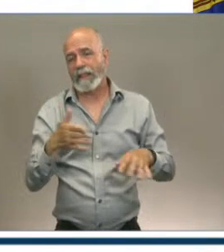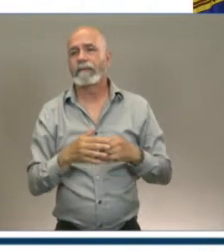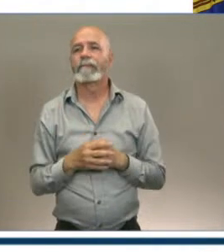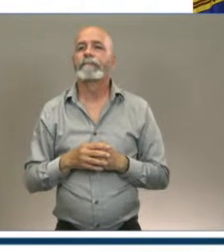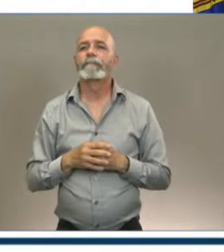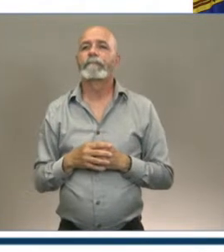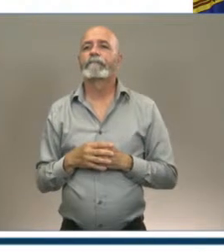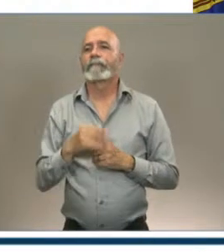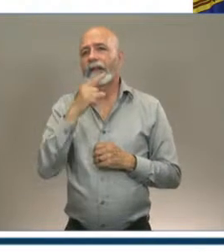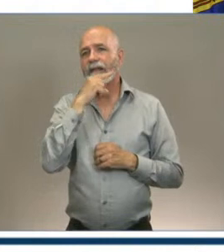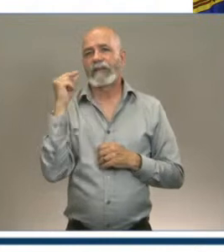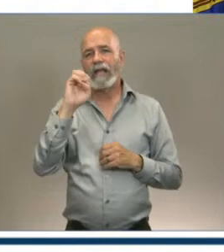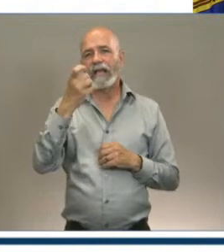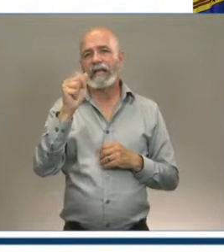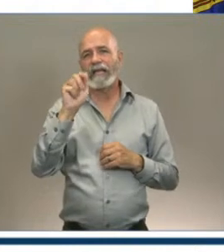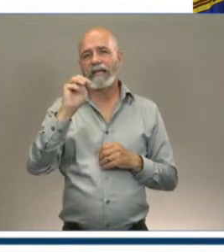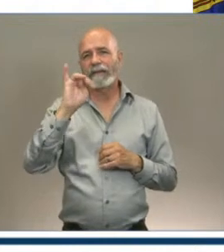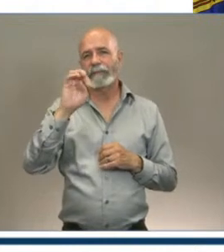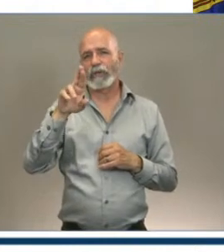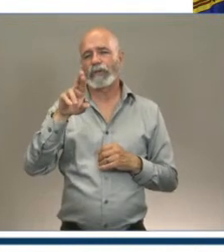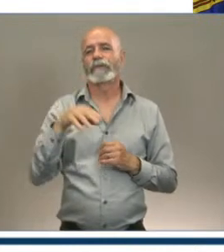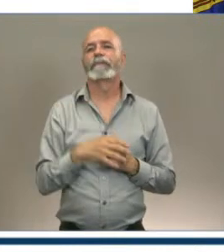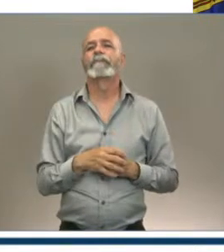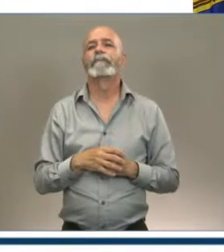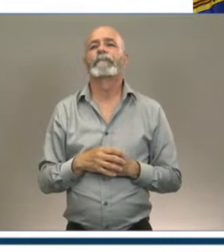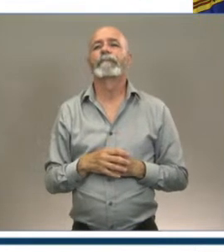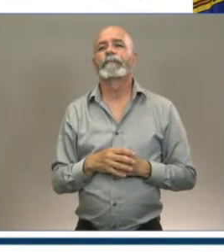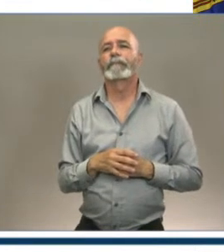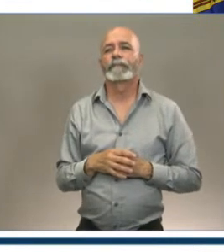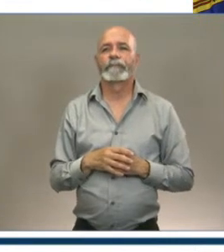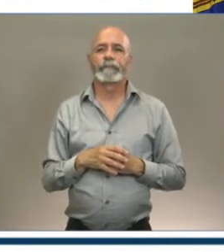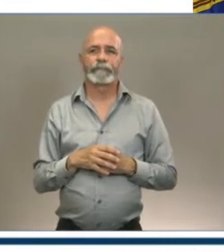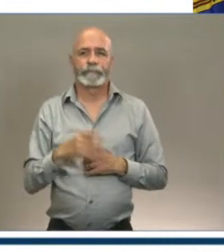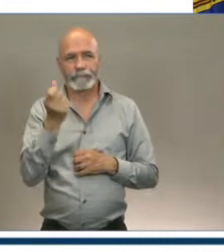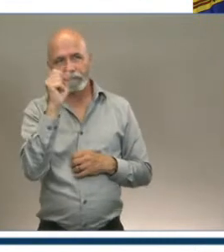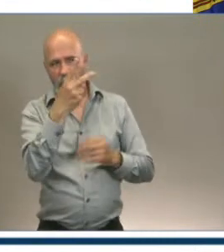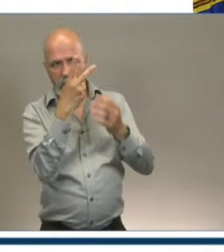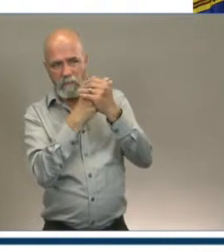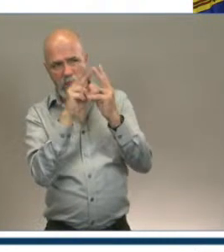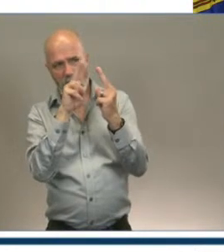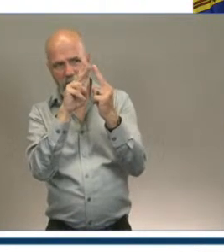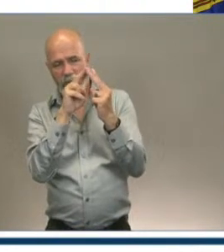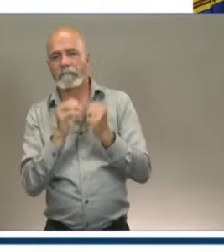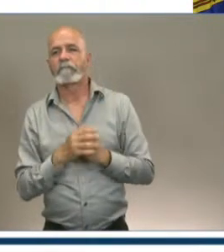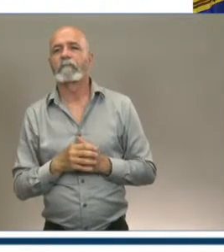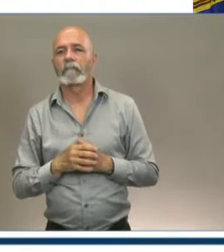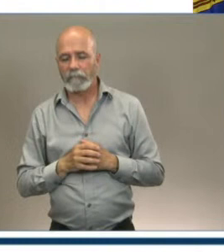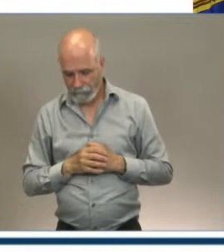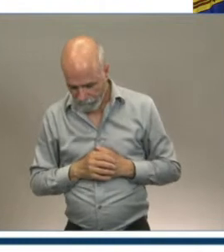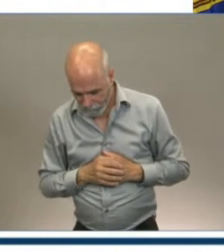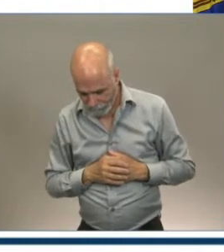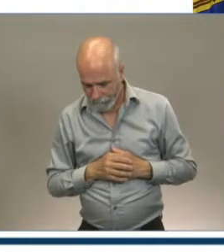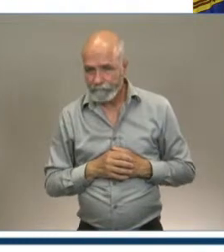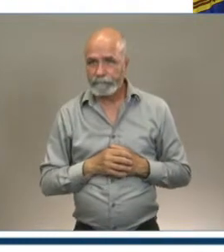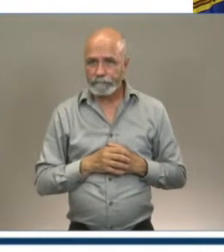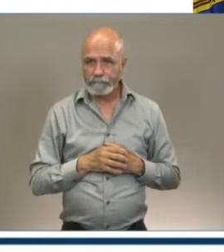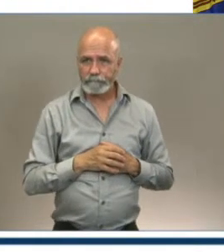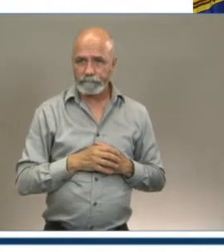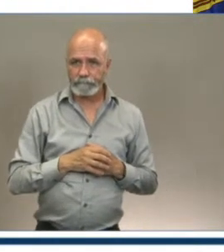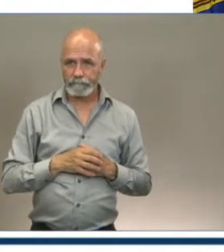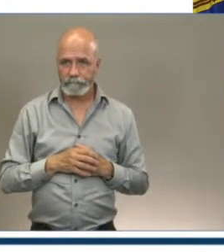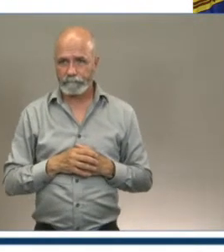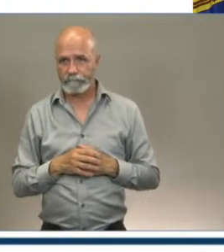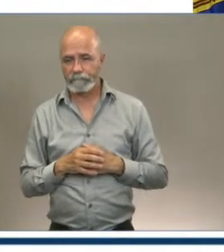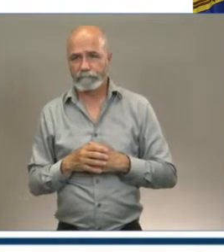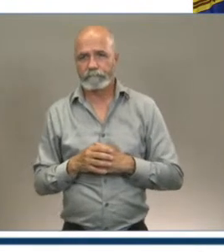ahead, Zane. Thank you. This question is for either Premier Rankin or Dr. Strang. On childcare